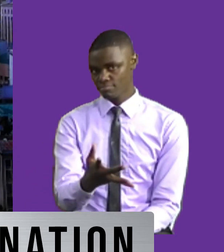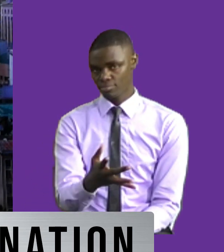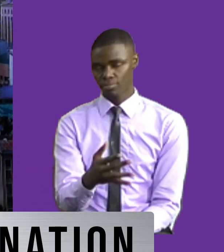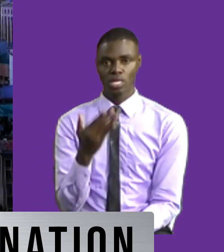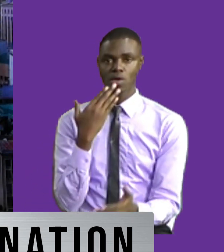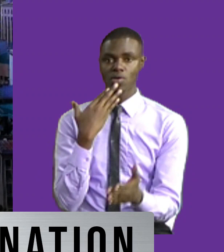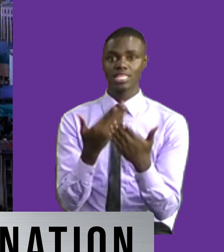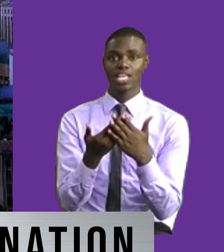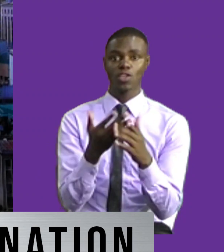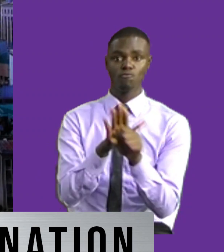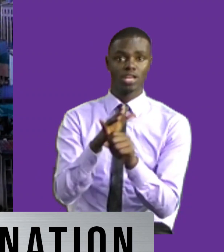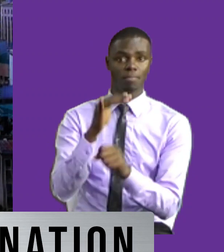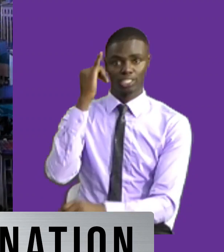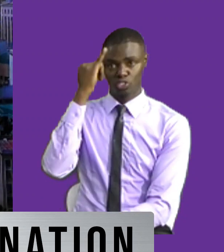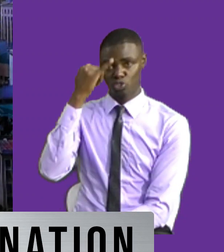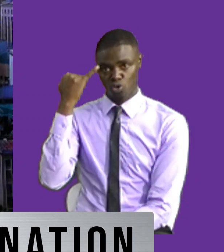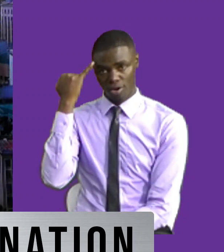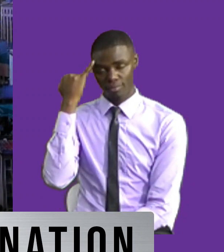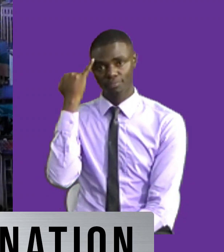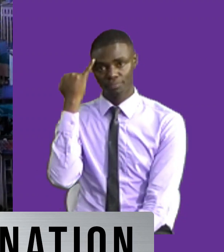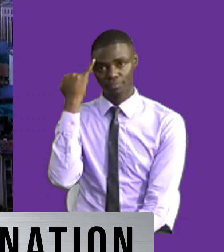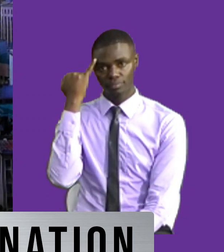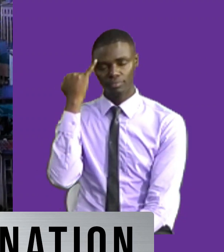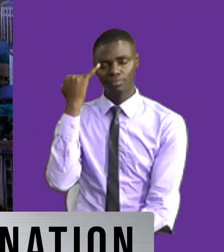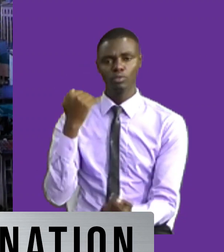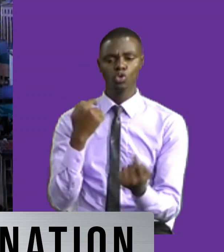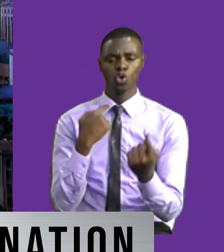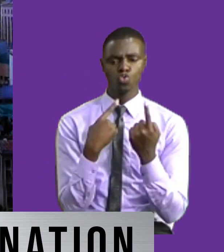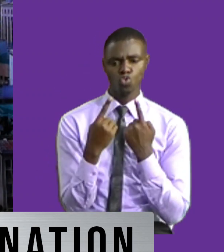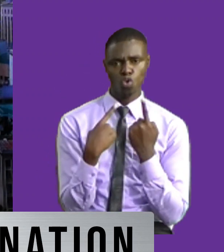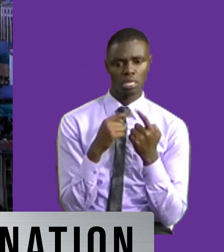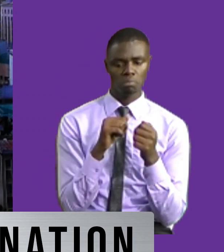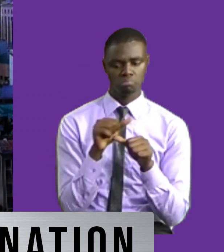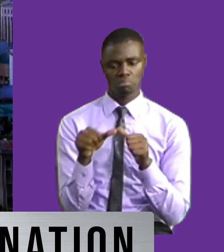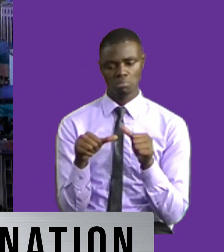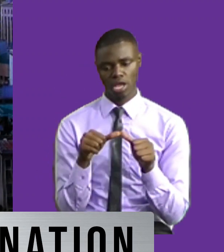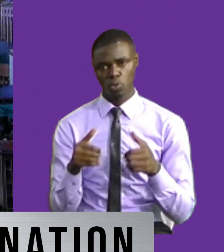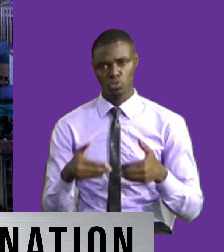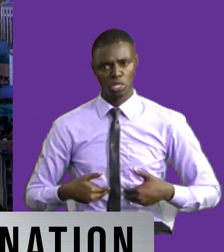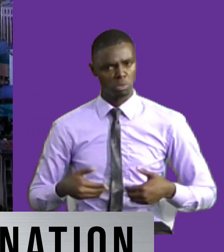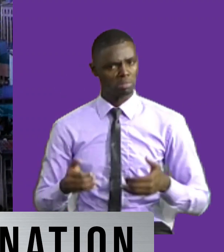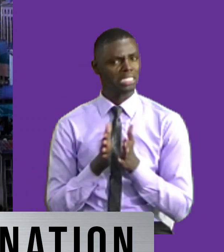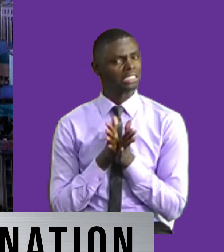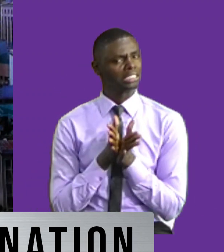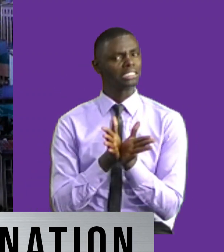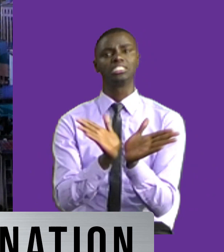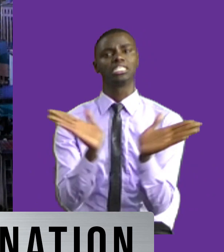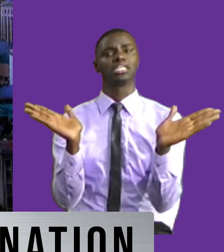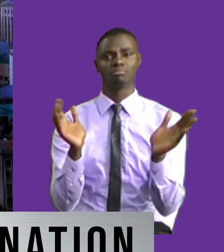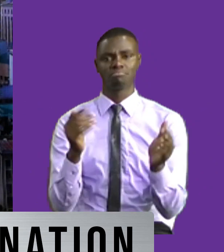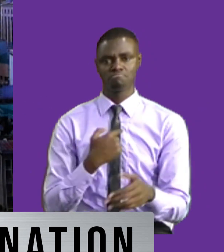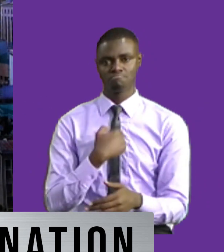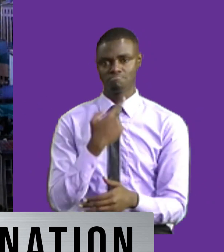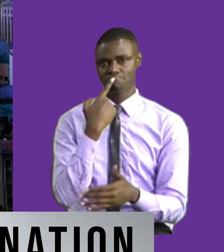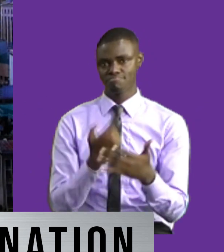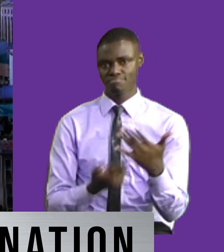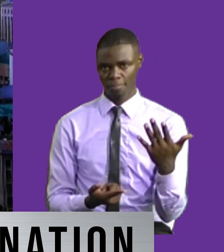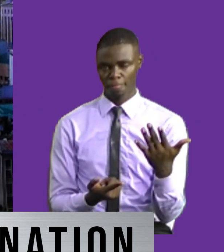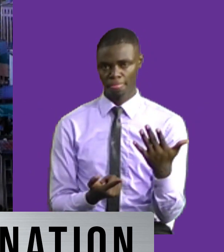Thank you, Jonah. Yeah. Talking of the youth, generally, I would say that